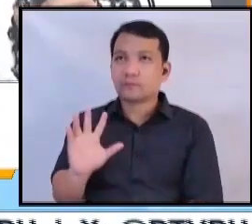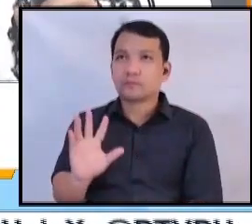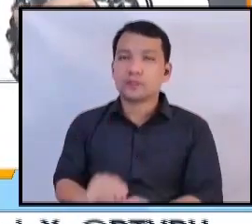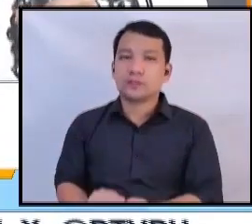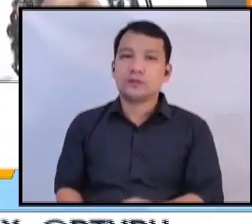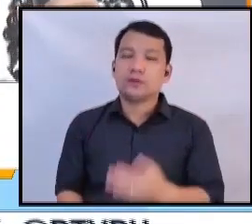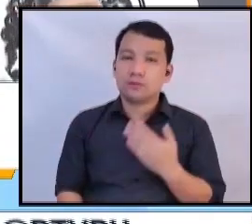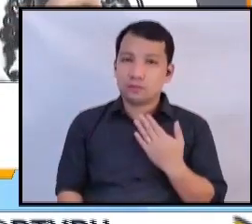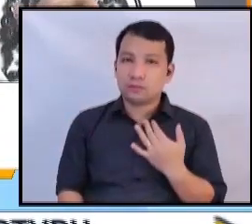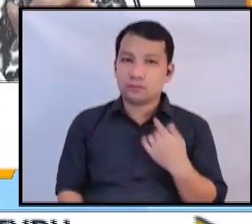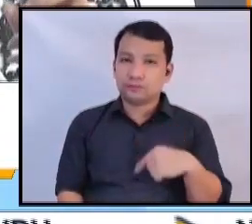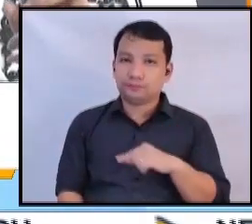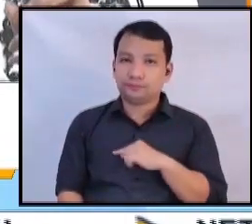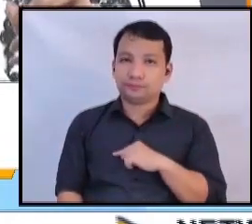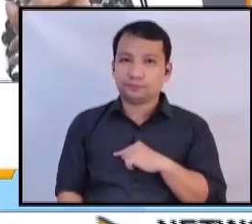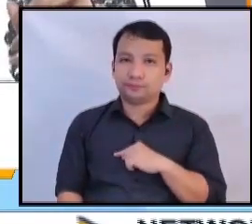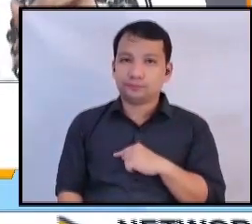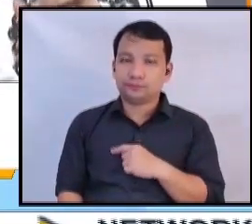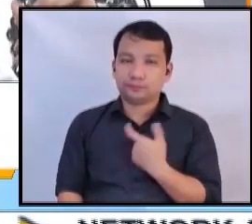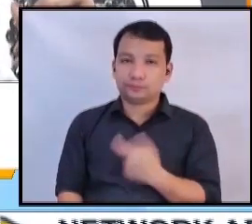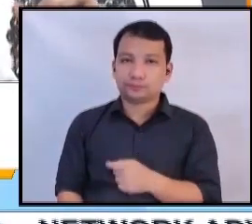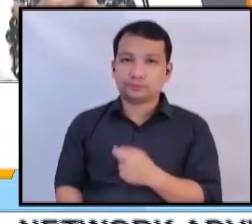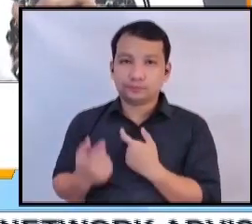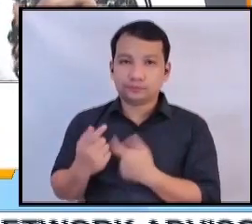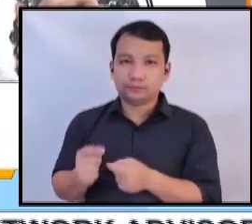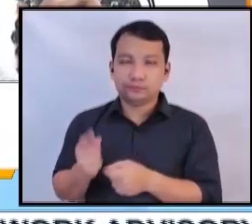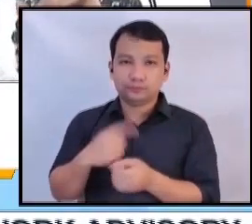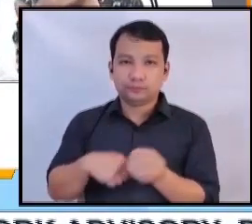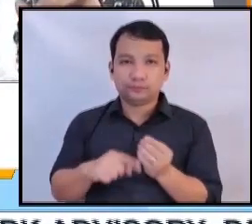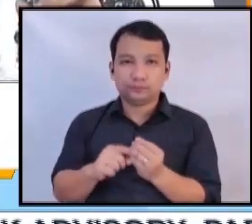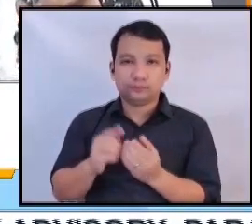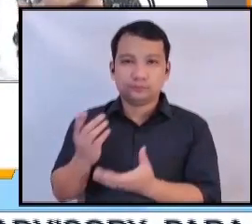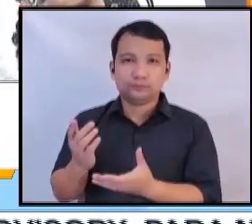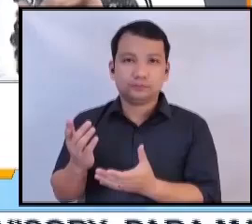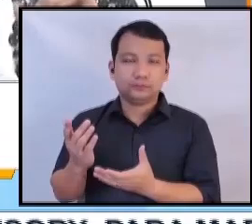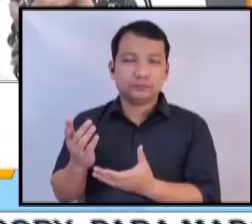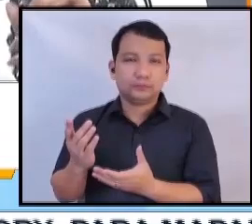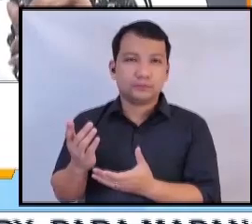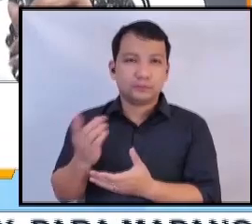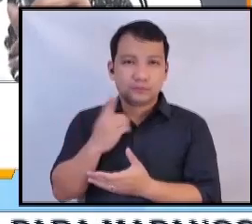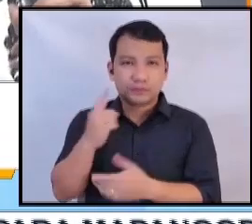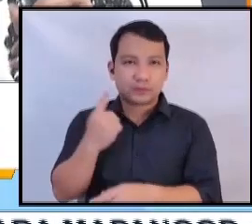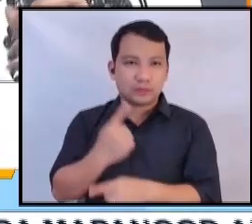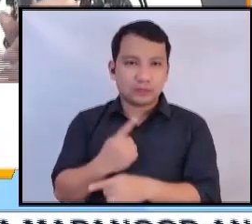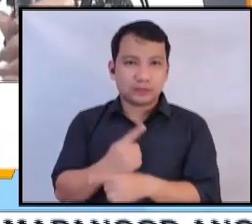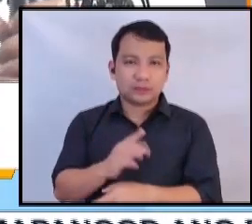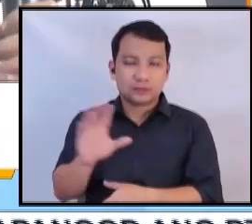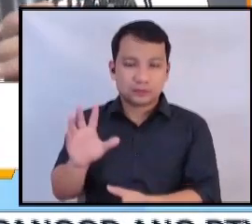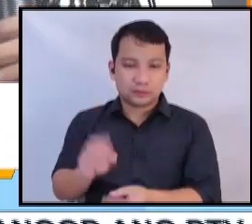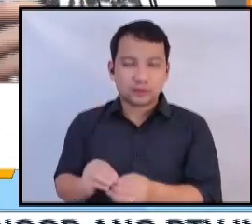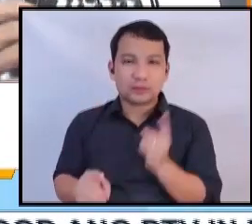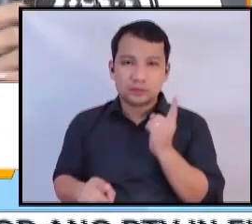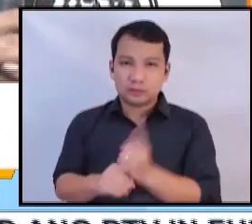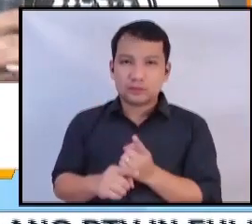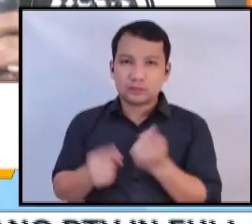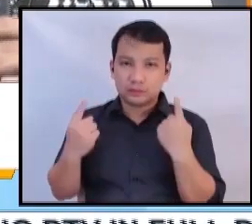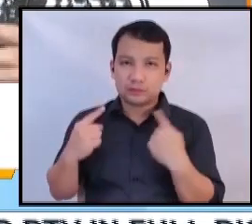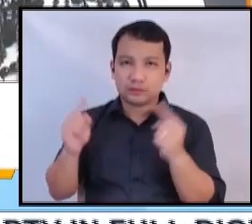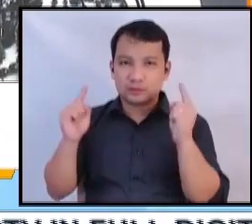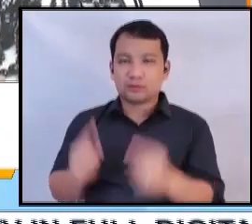to trust na your dream is worth it talaga, na you deserve it and you will achieve it.